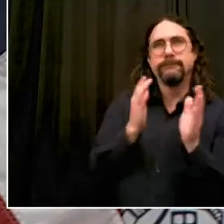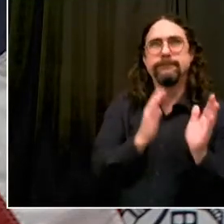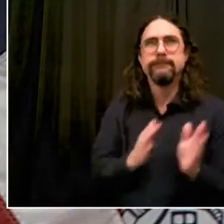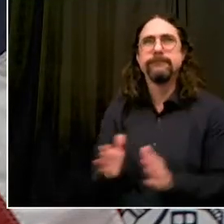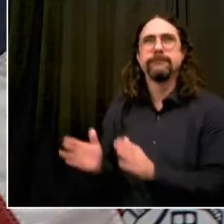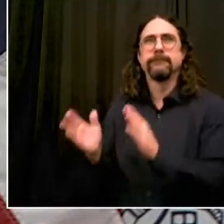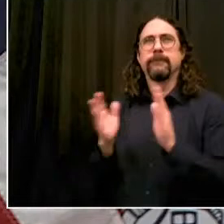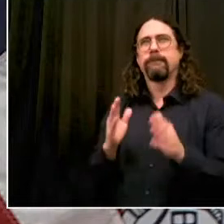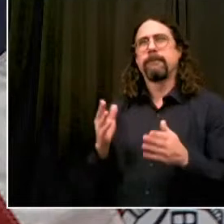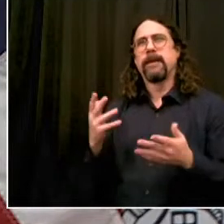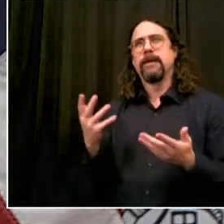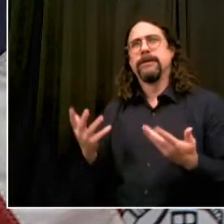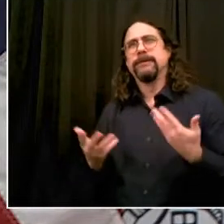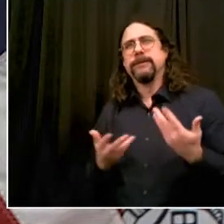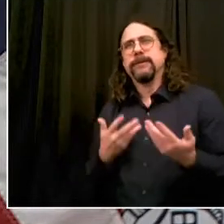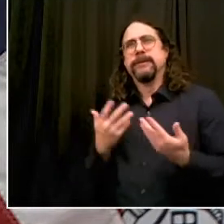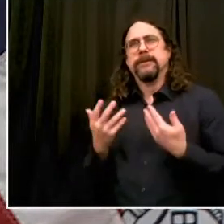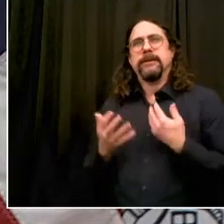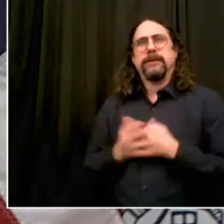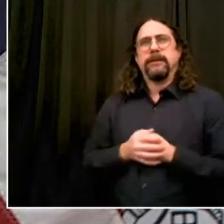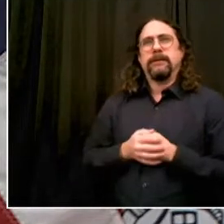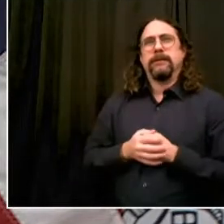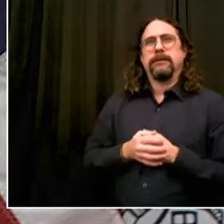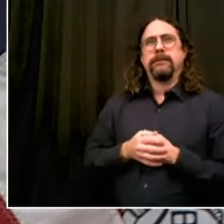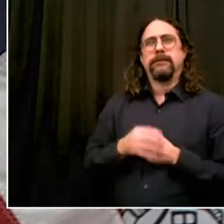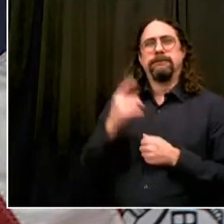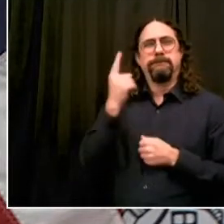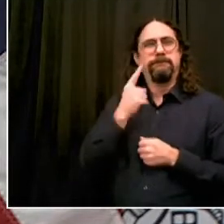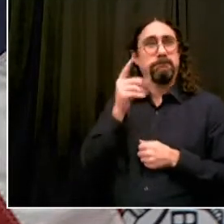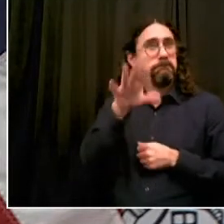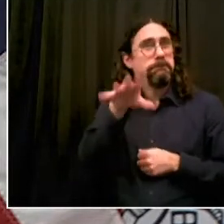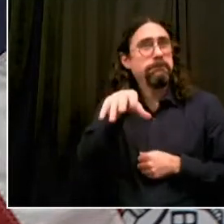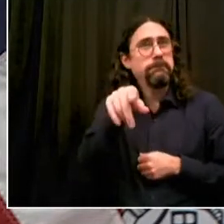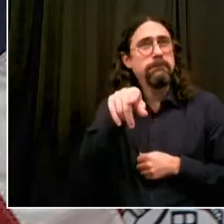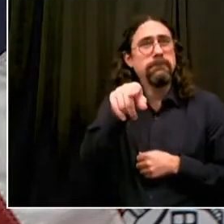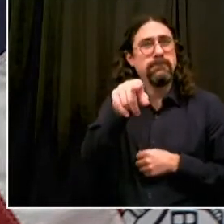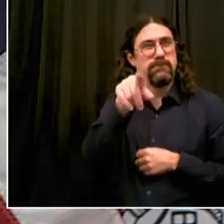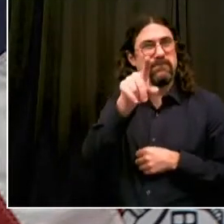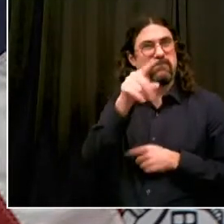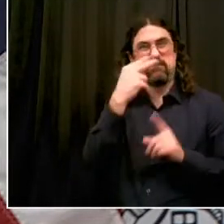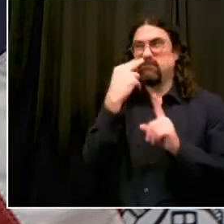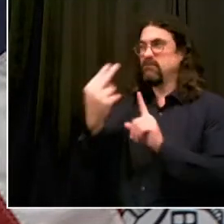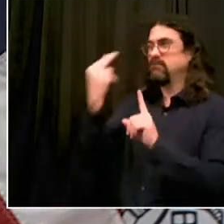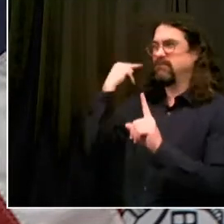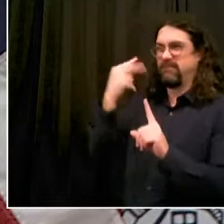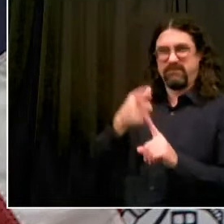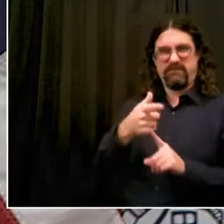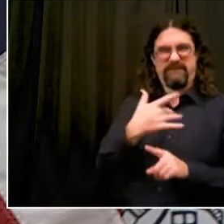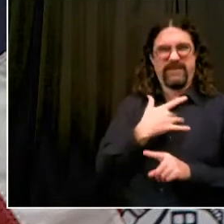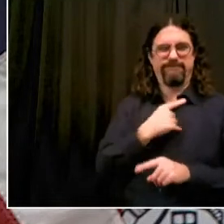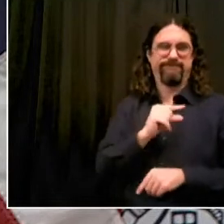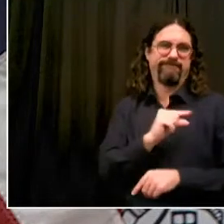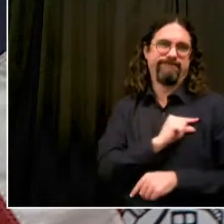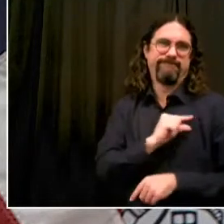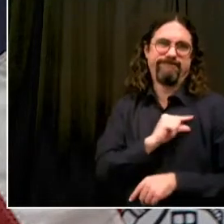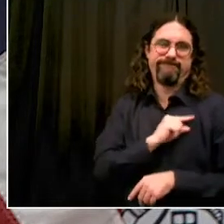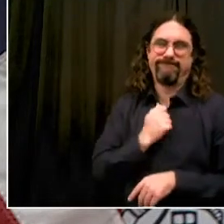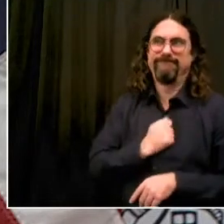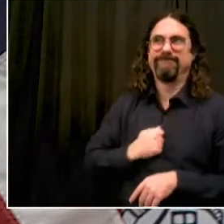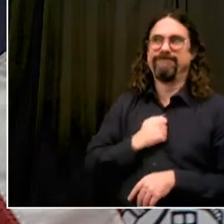parents really were concerned and very frustrated. And I felt bad about it for sure. And I didn't want to do